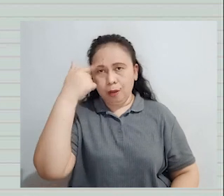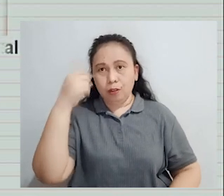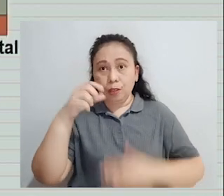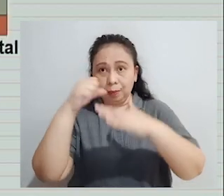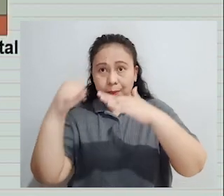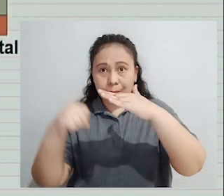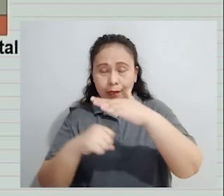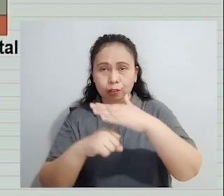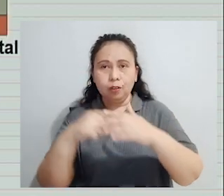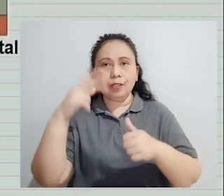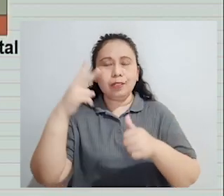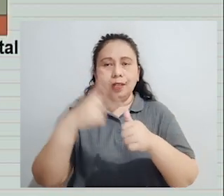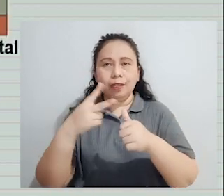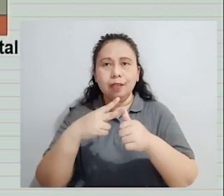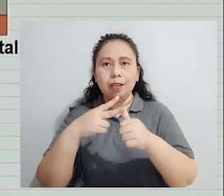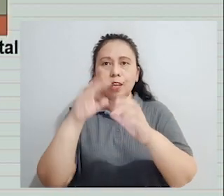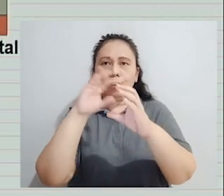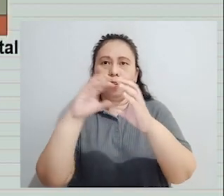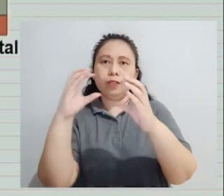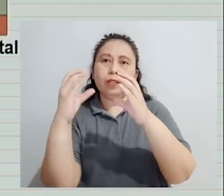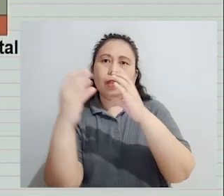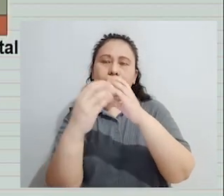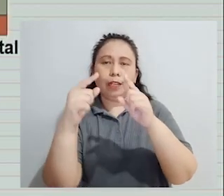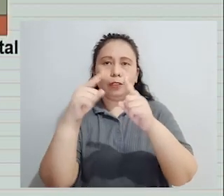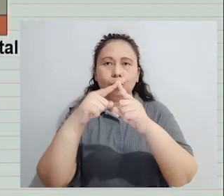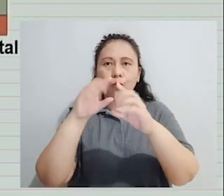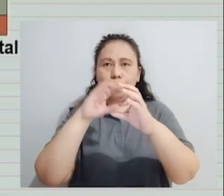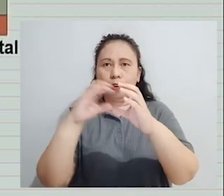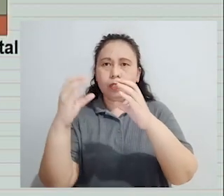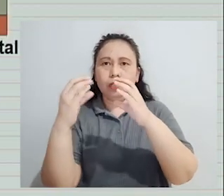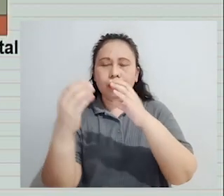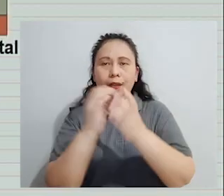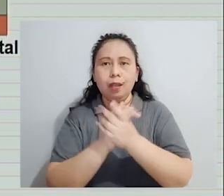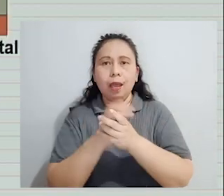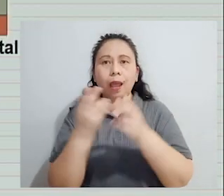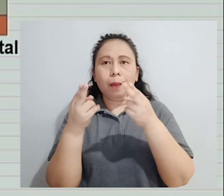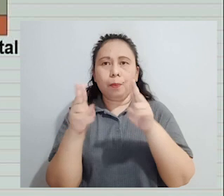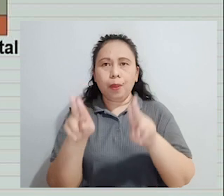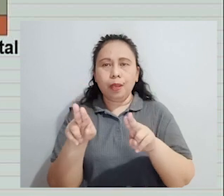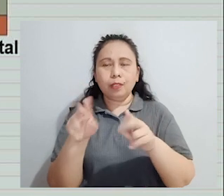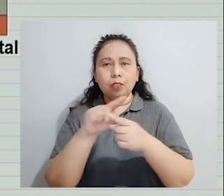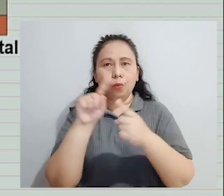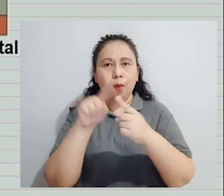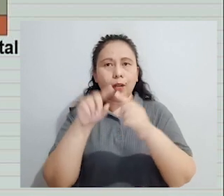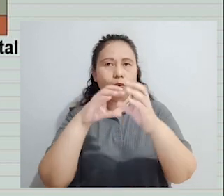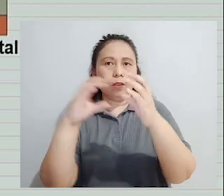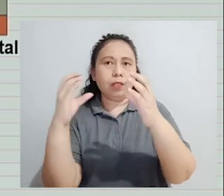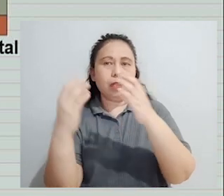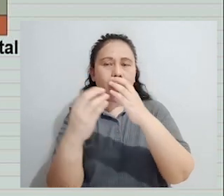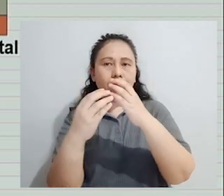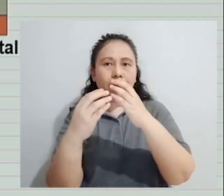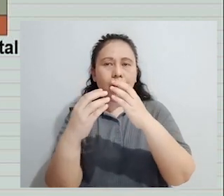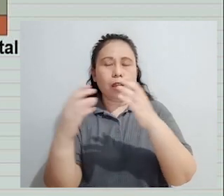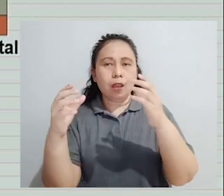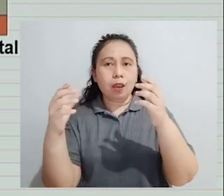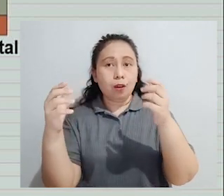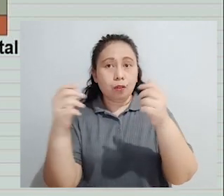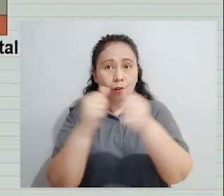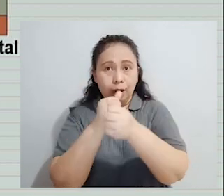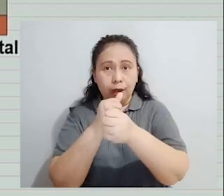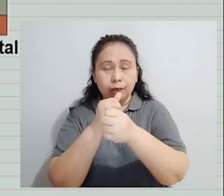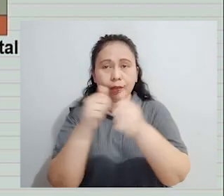Second is continental to continental. This happens when a continental plate collides with